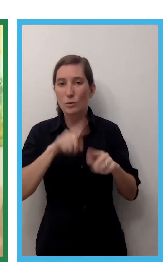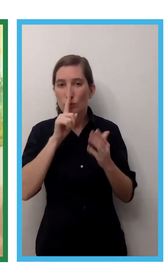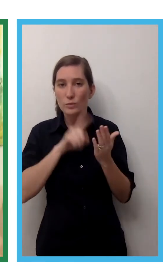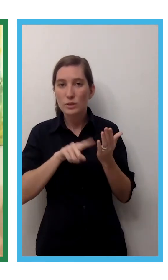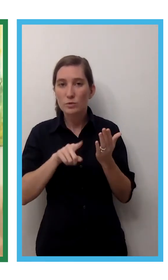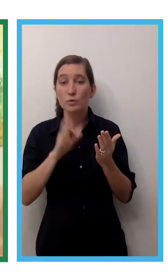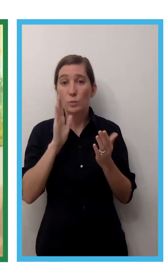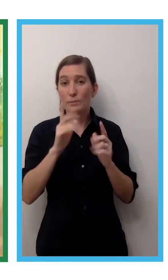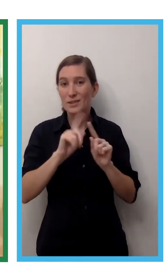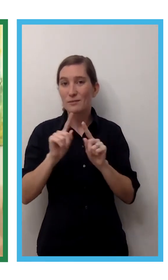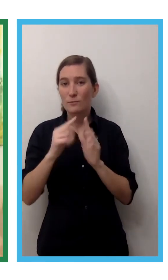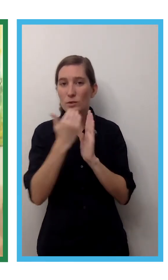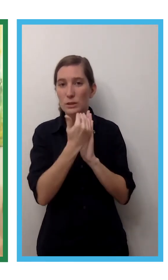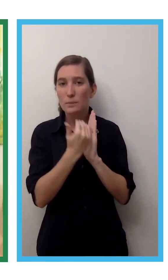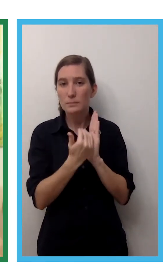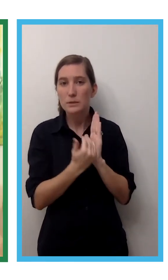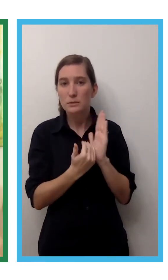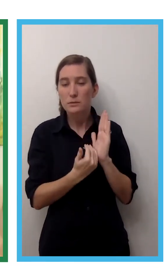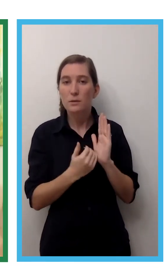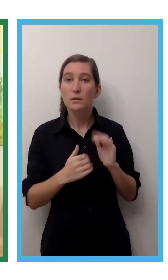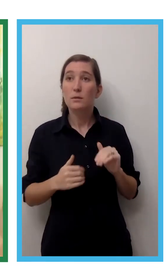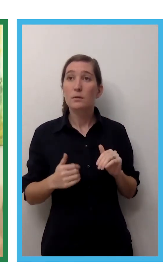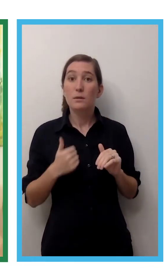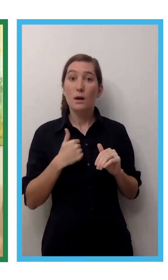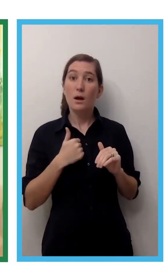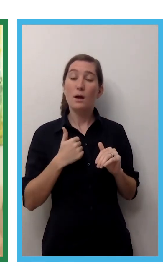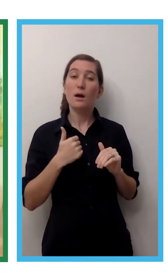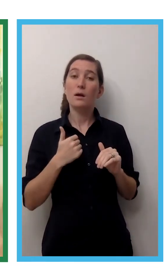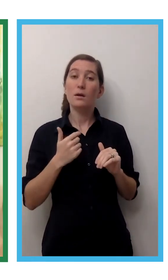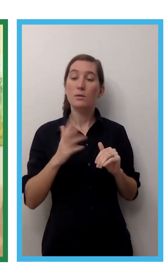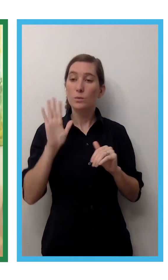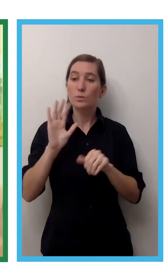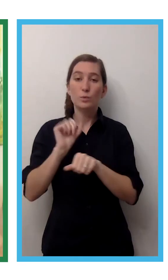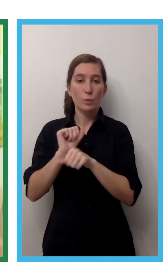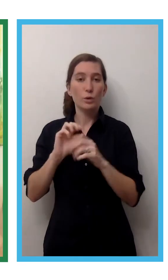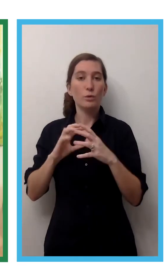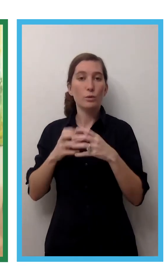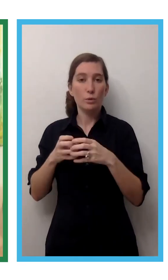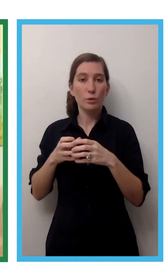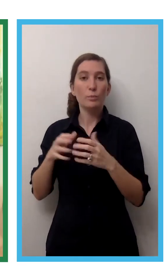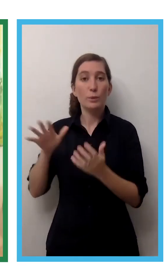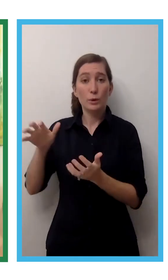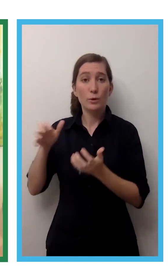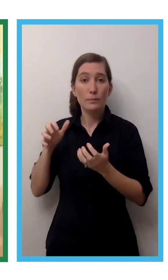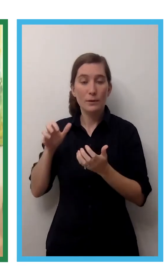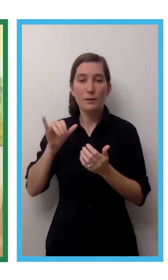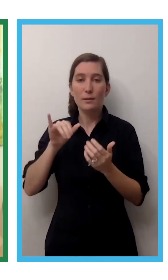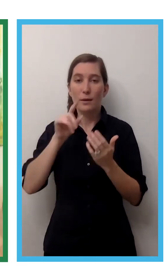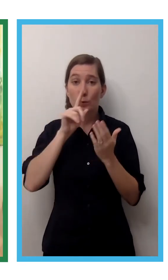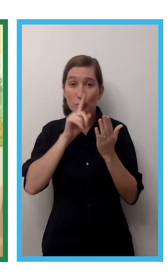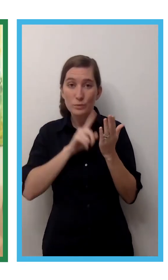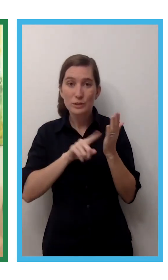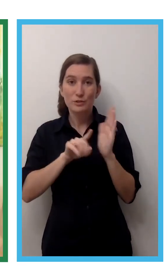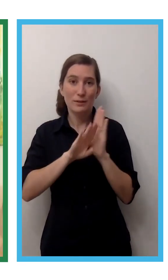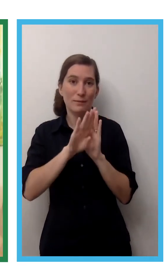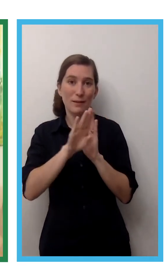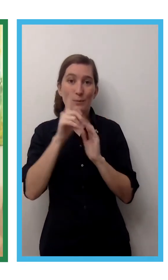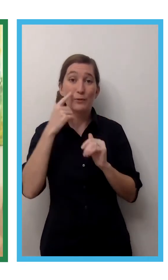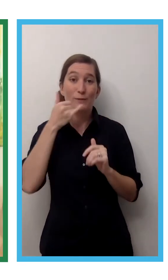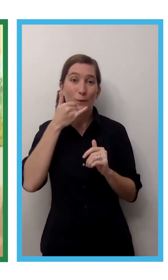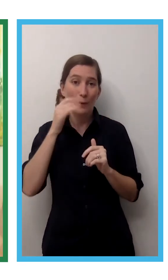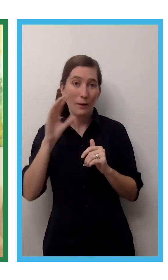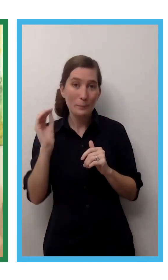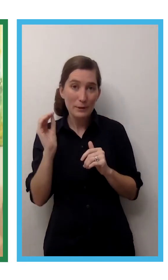the procurement group that did research and development for the telephone company. And so we were looking at, where's our customer